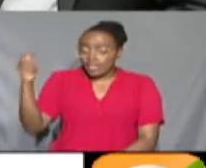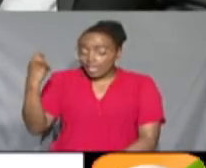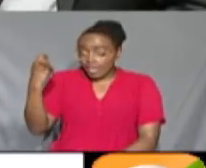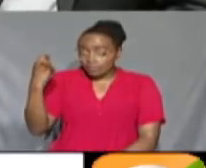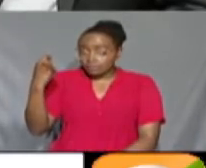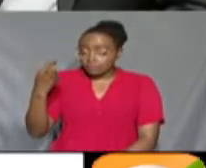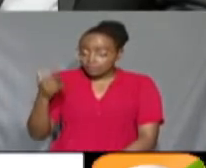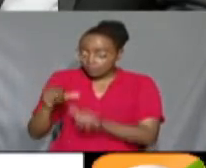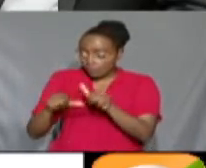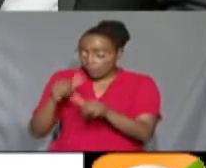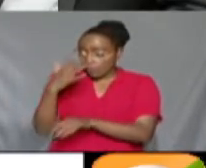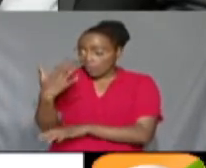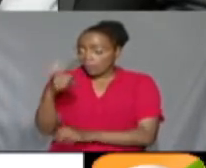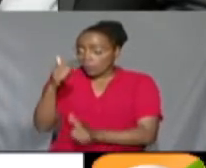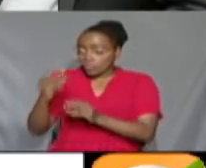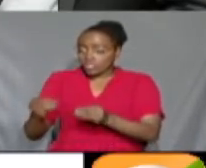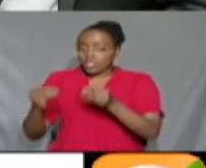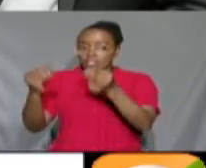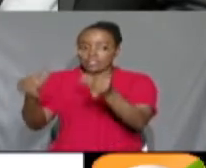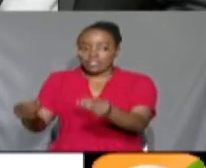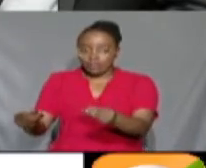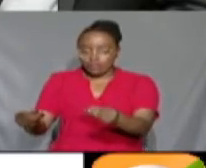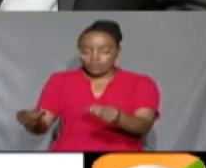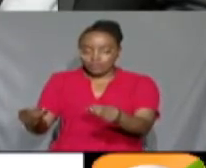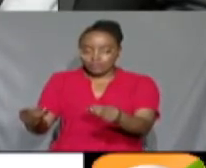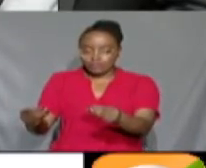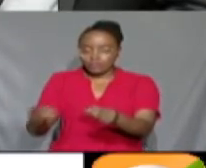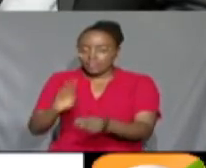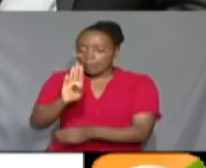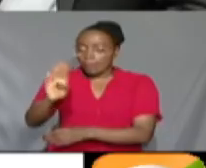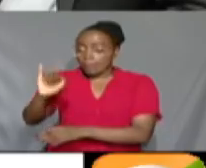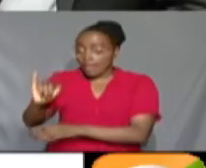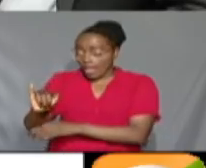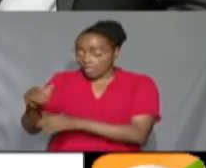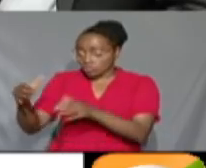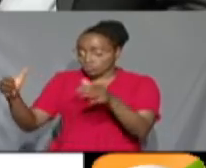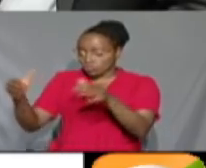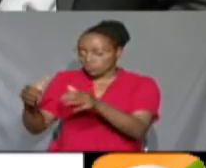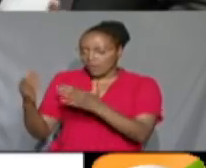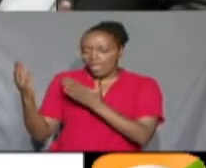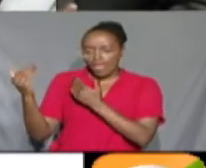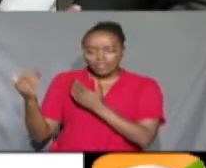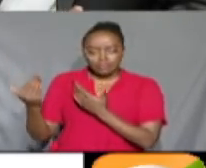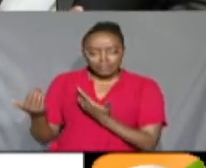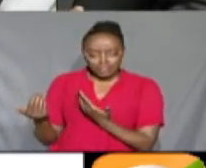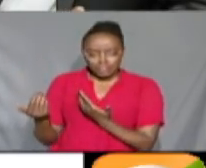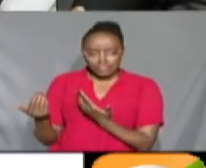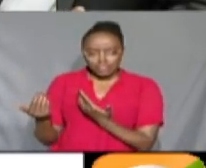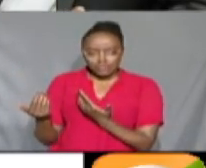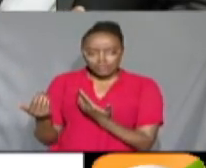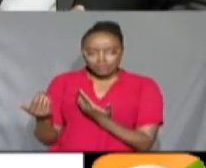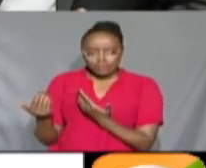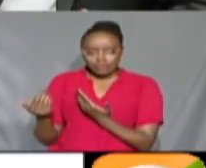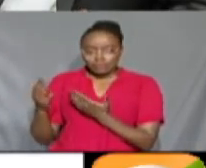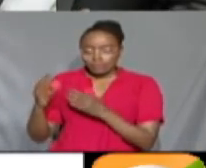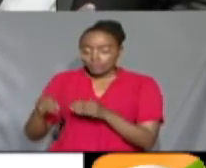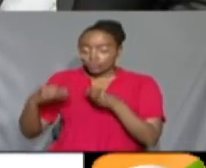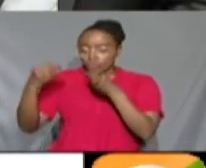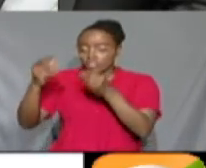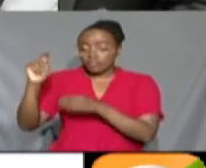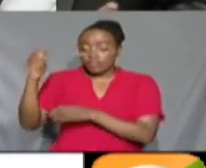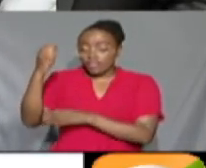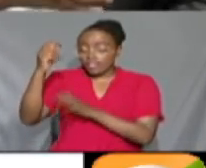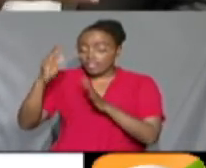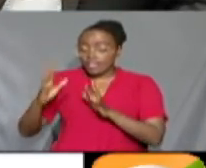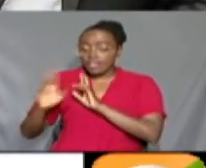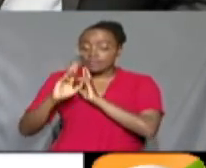based on the document that they produced. You know, the BBI task force was expected to give Kenyans a